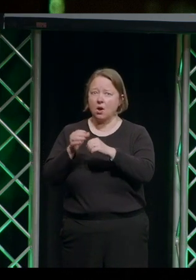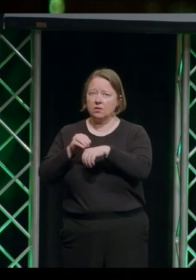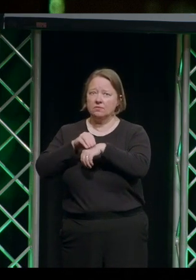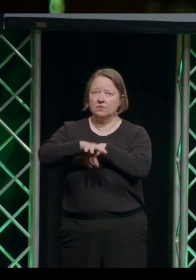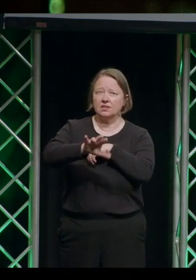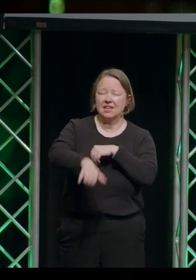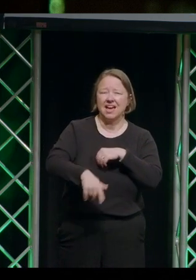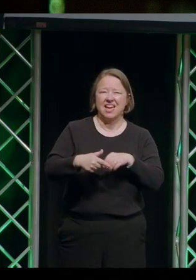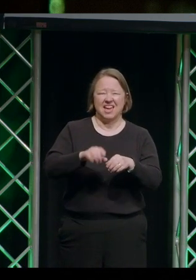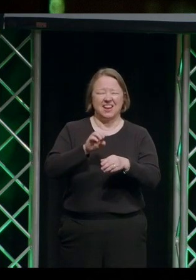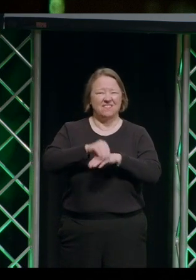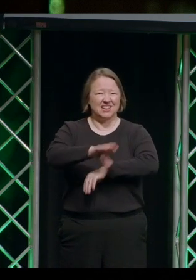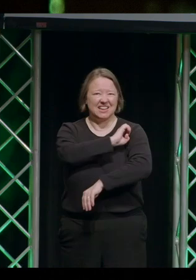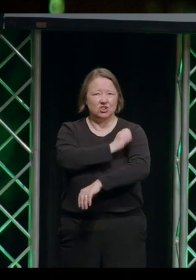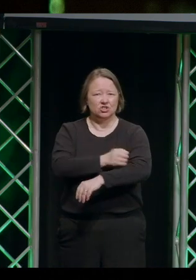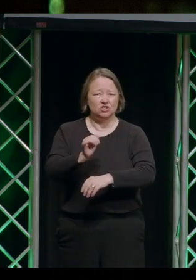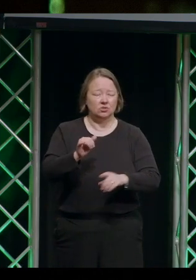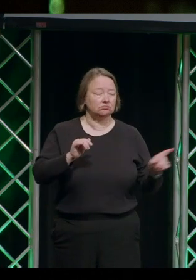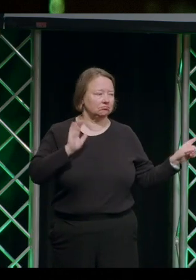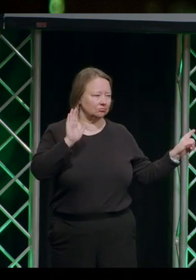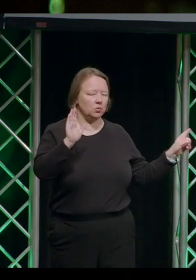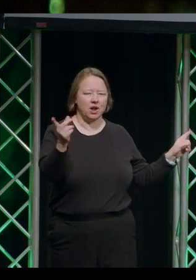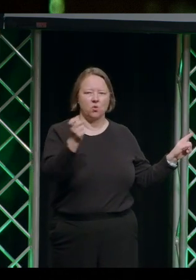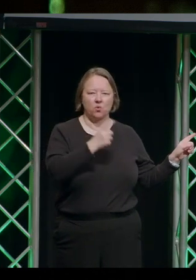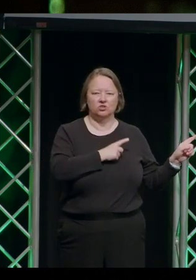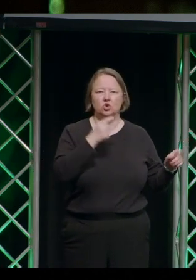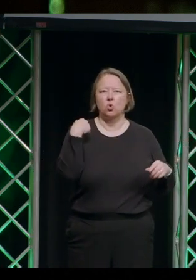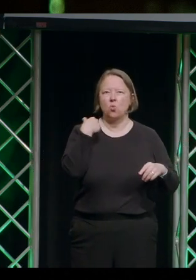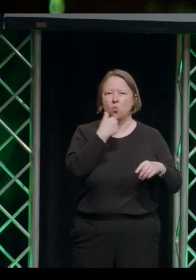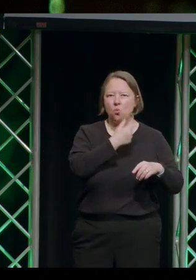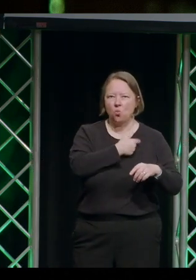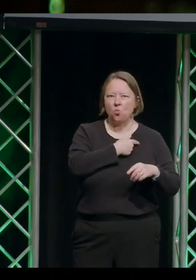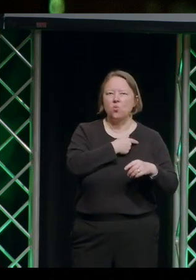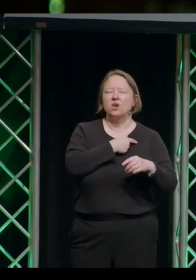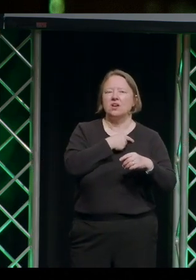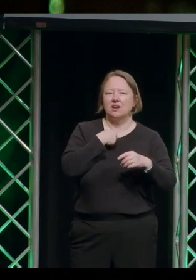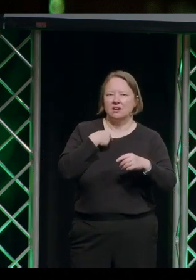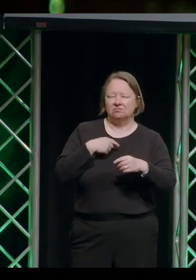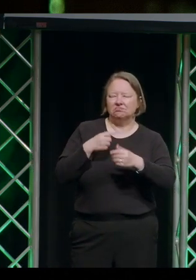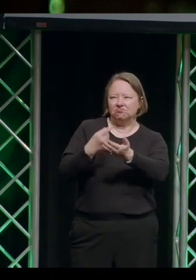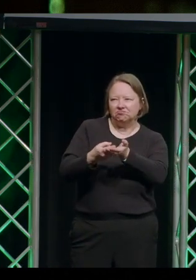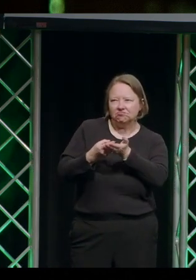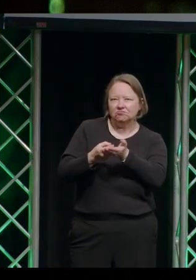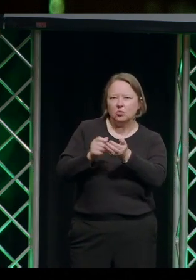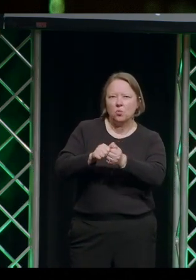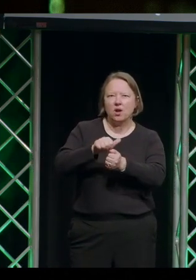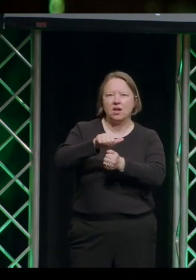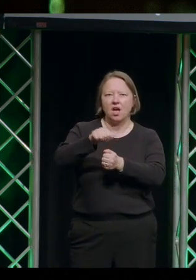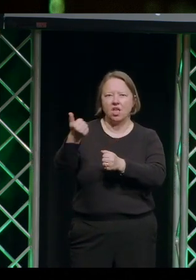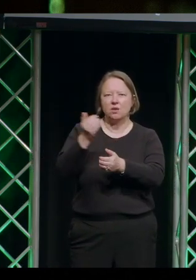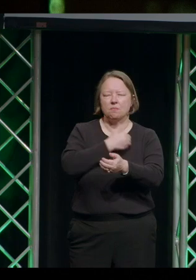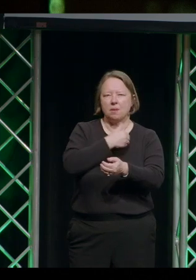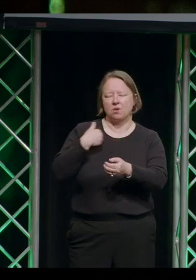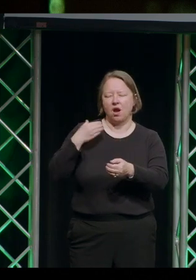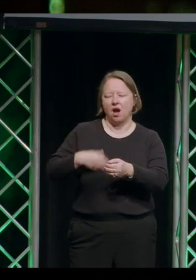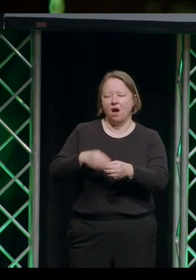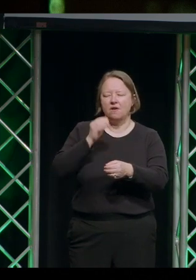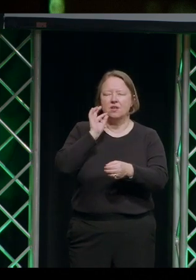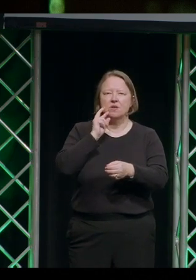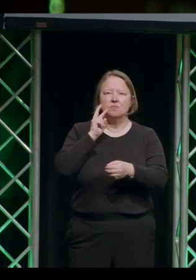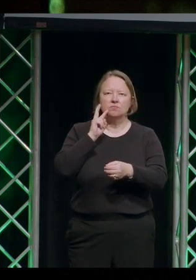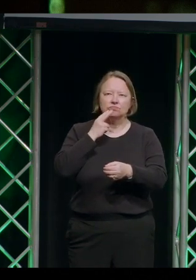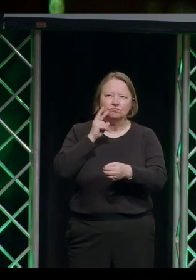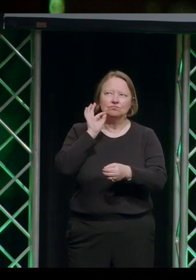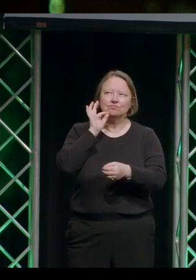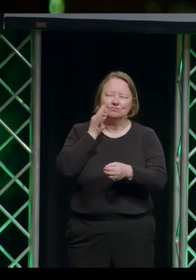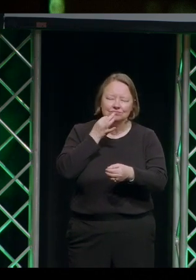energy impact? Lovely. That's a great question. We consulted with another member of the produce supply chain. He's also a member of